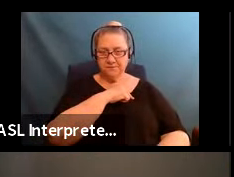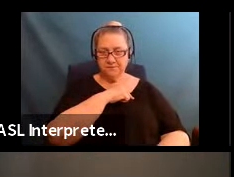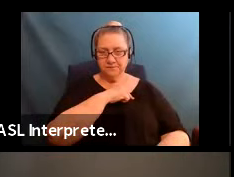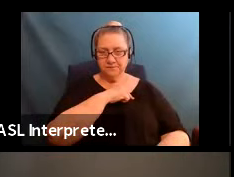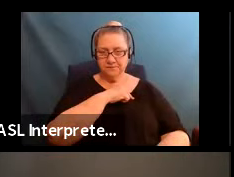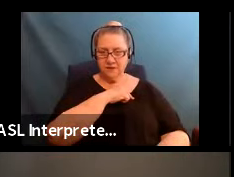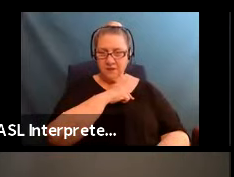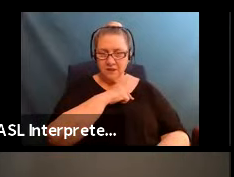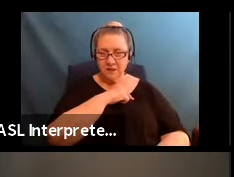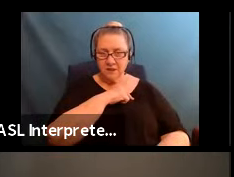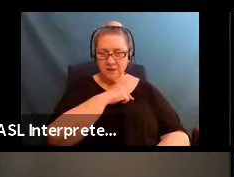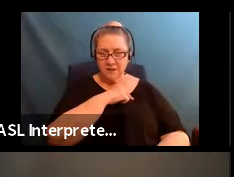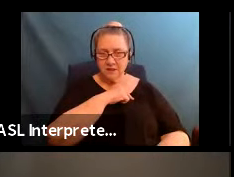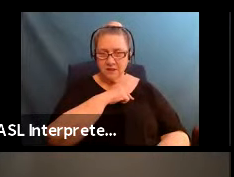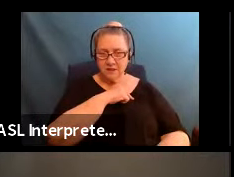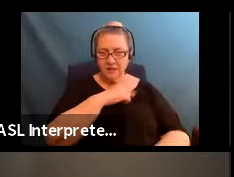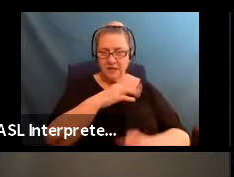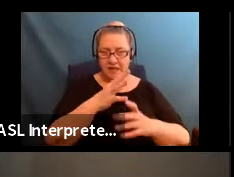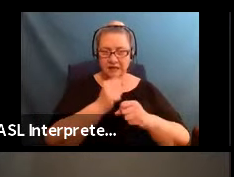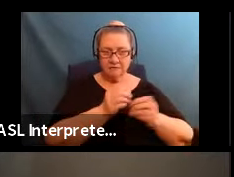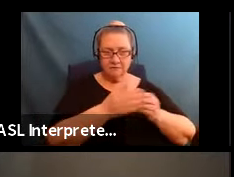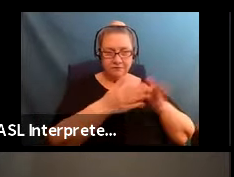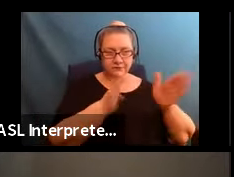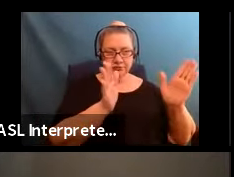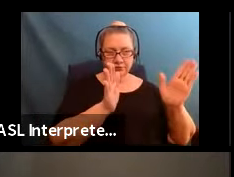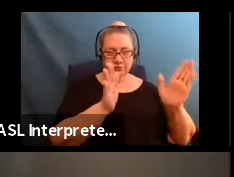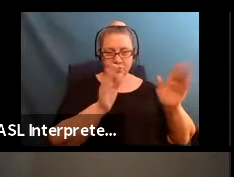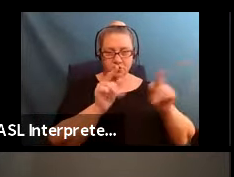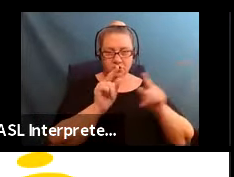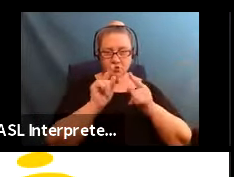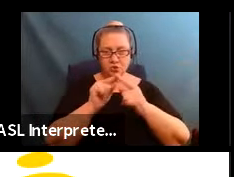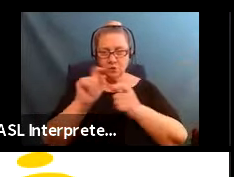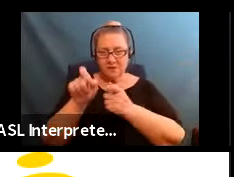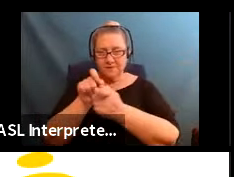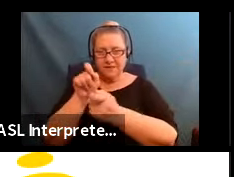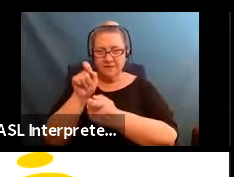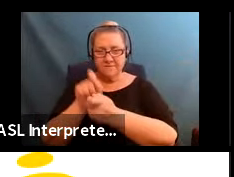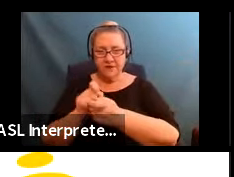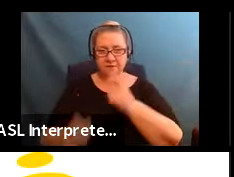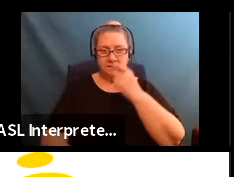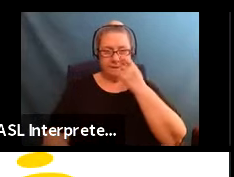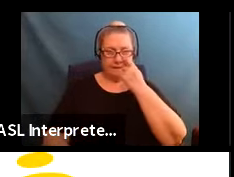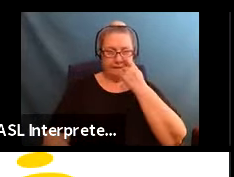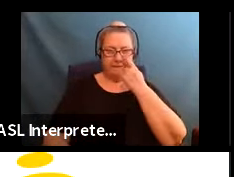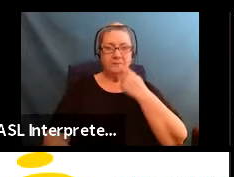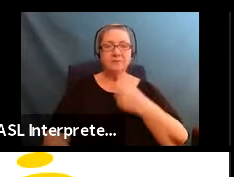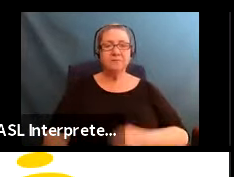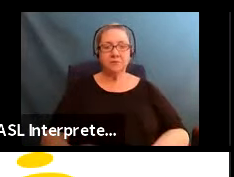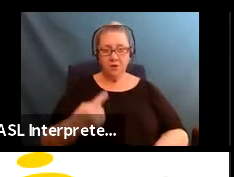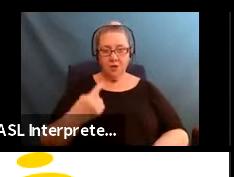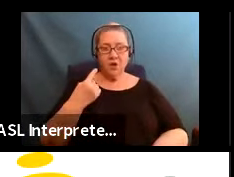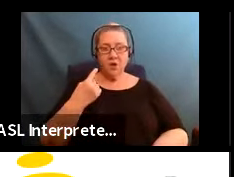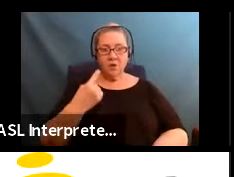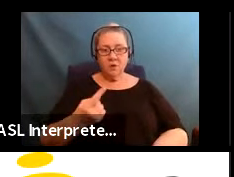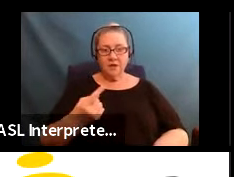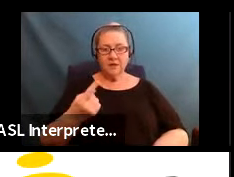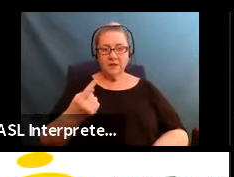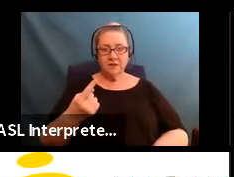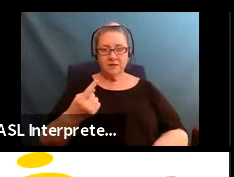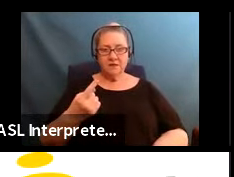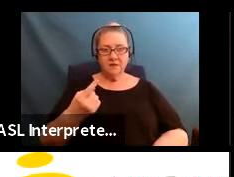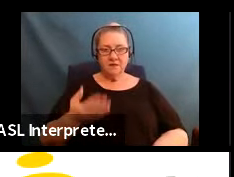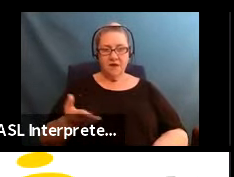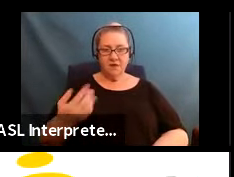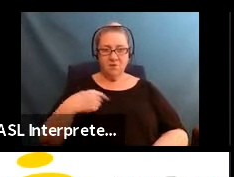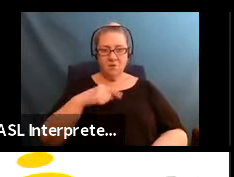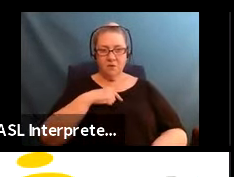specifics and accountability for the TPA around equity. Yeah, I mean, one of the things that we've been doing is, we can reach